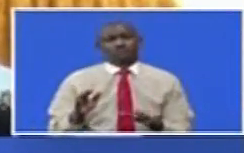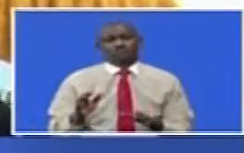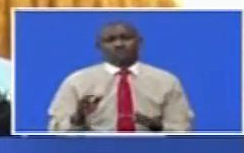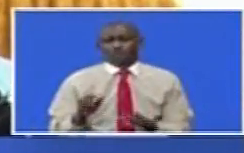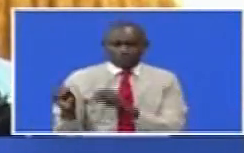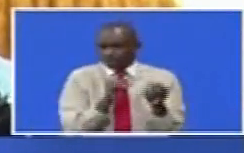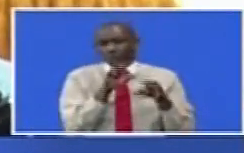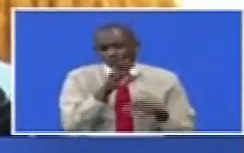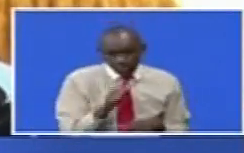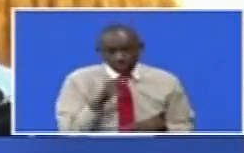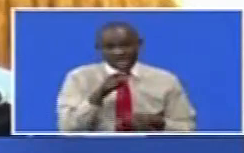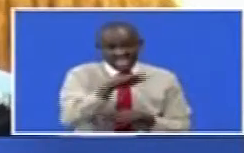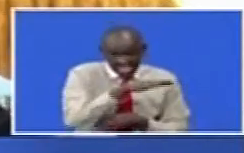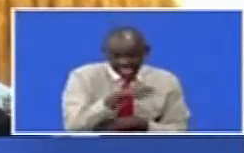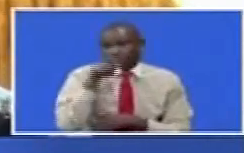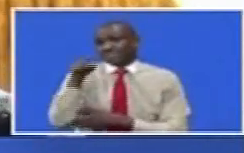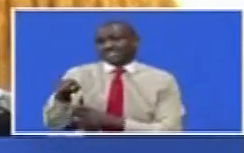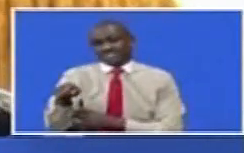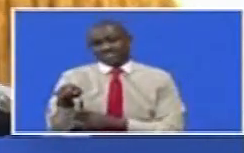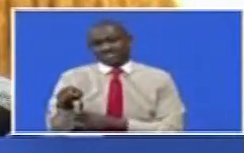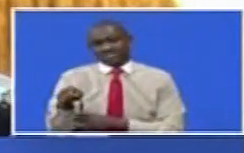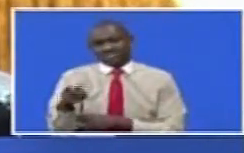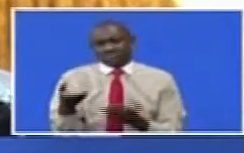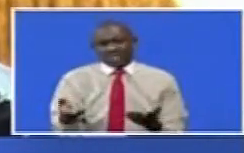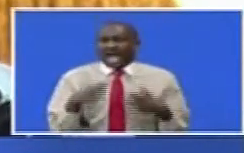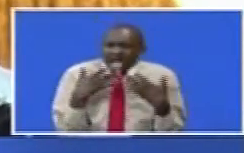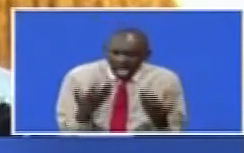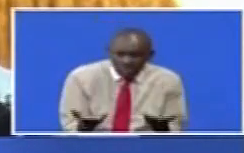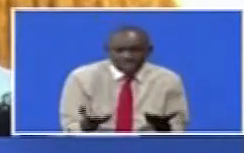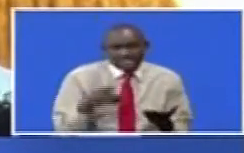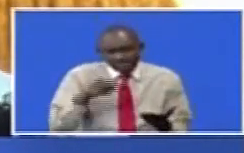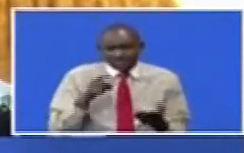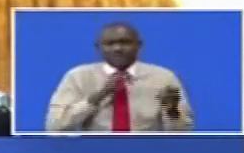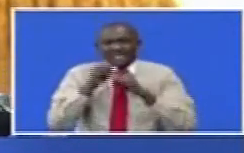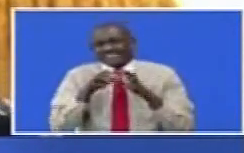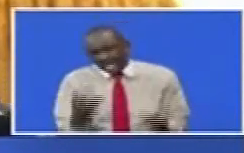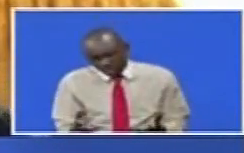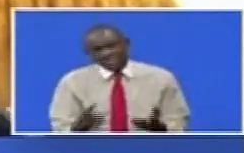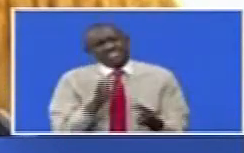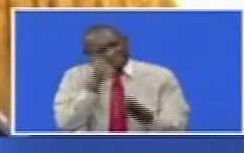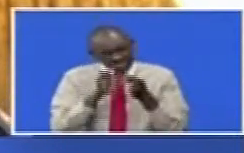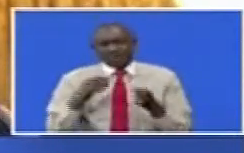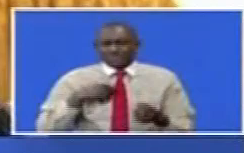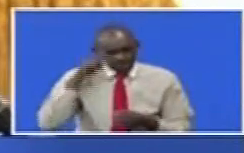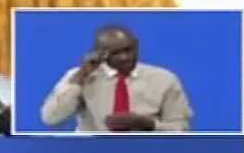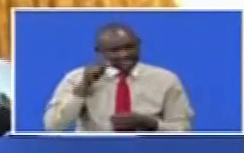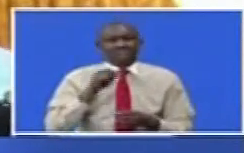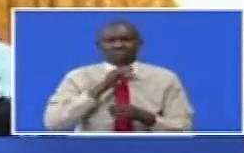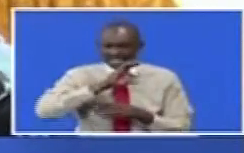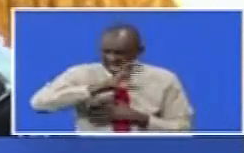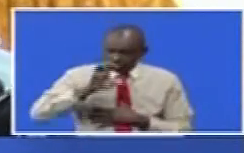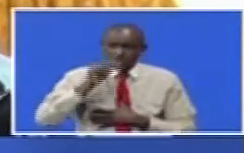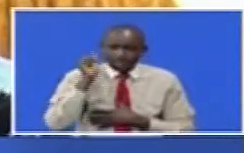have moved from one point of despair to another in terms of how counties are being managed, and more specifically for me, Mombasa County. So it